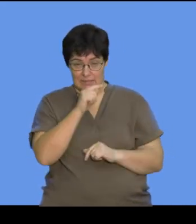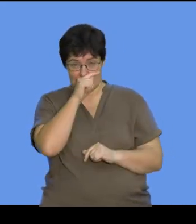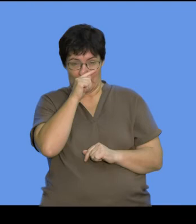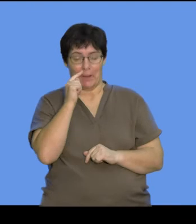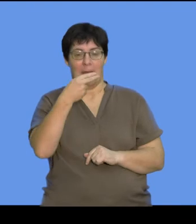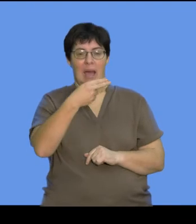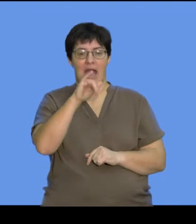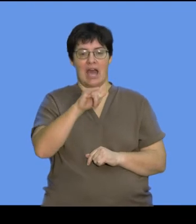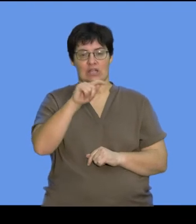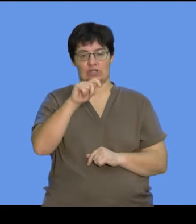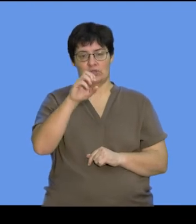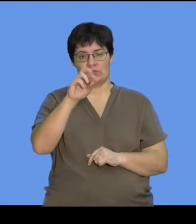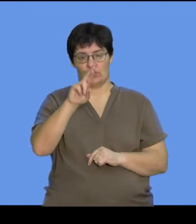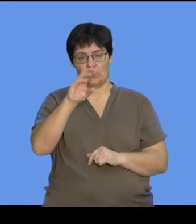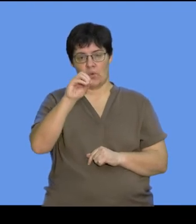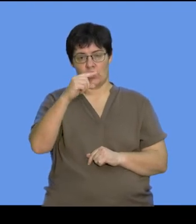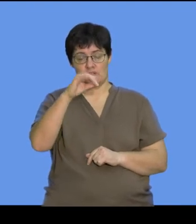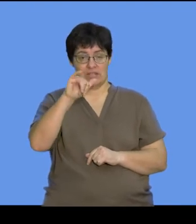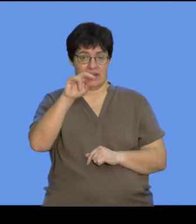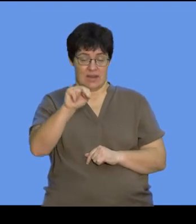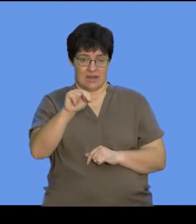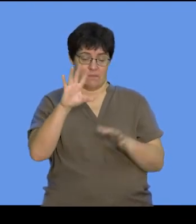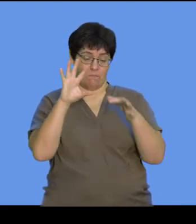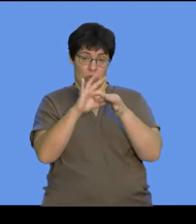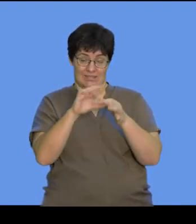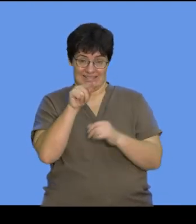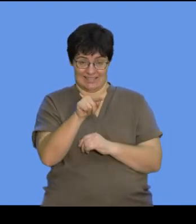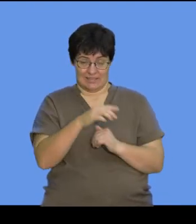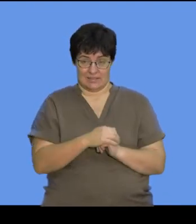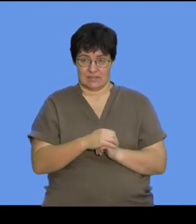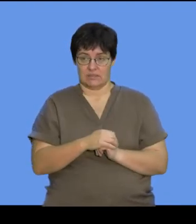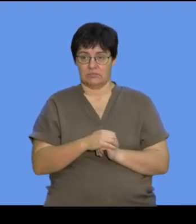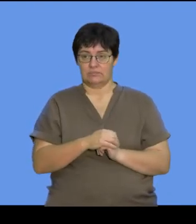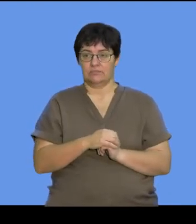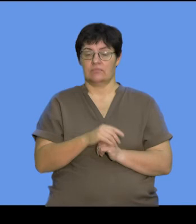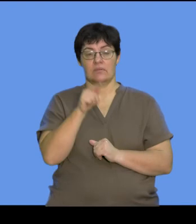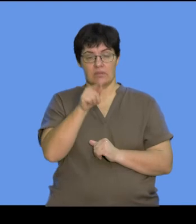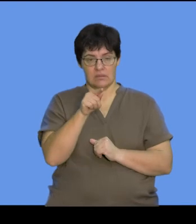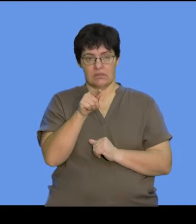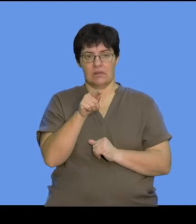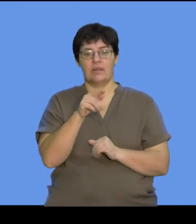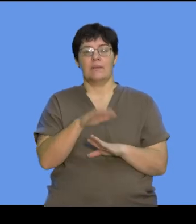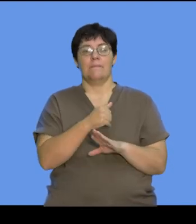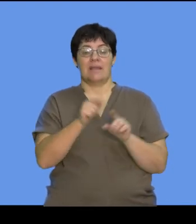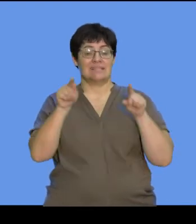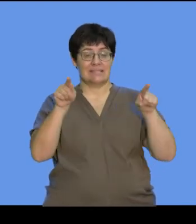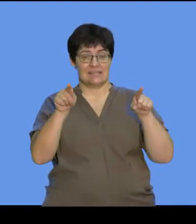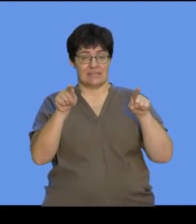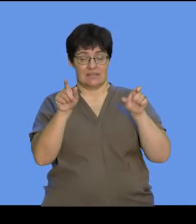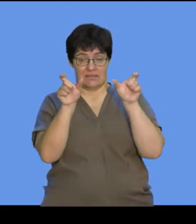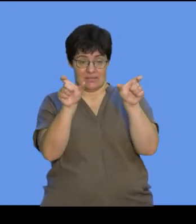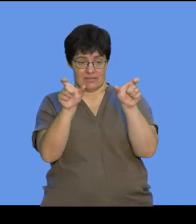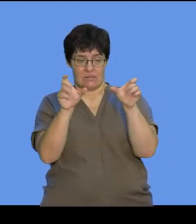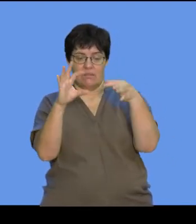the hydrogen bonds. So number 1 would point to the hydrogen bonds, and remember that these nitrogenous bases are held